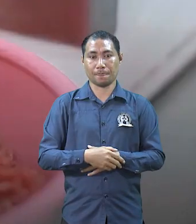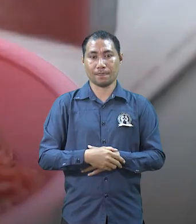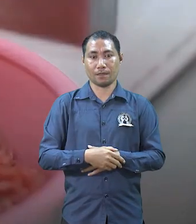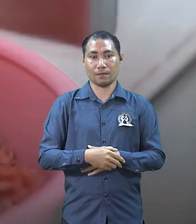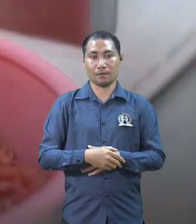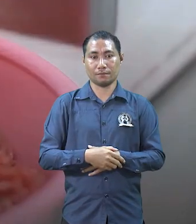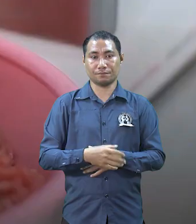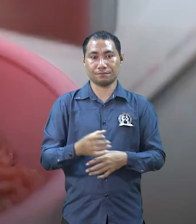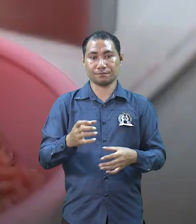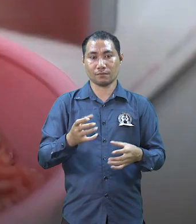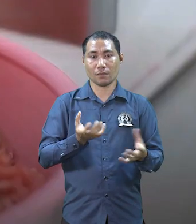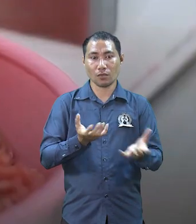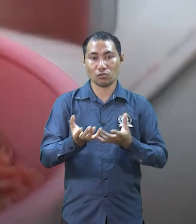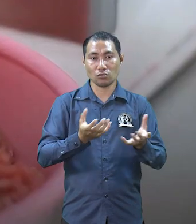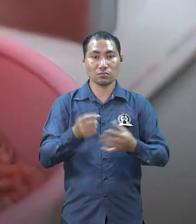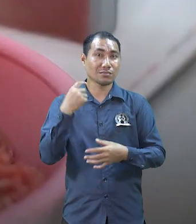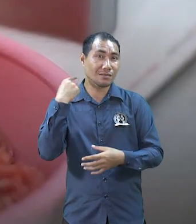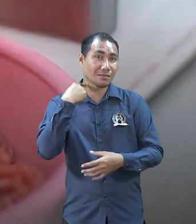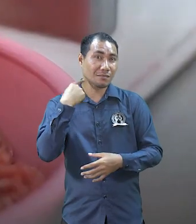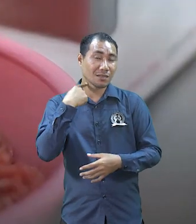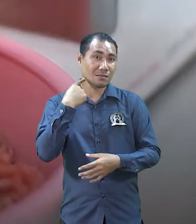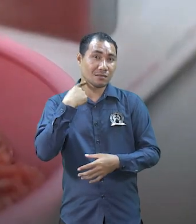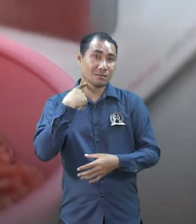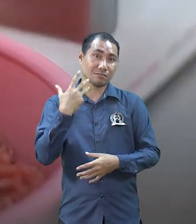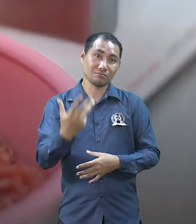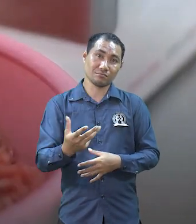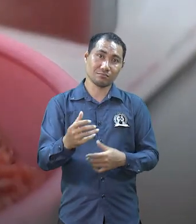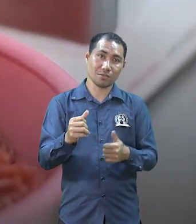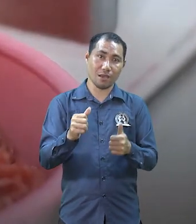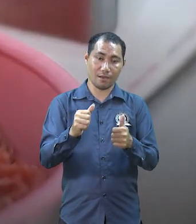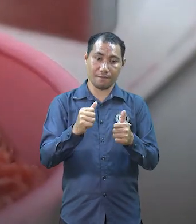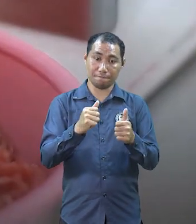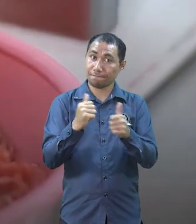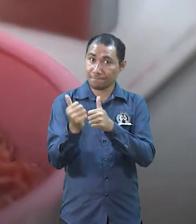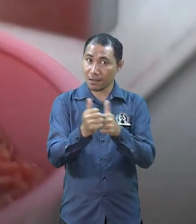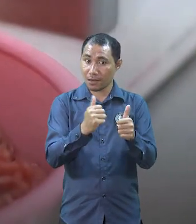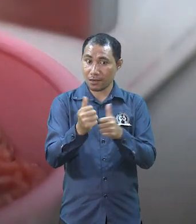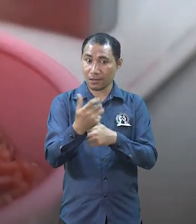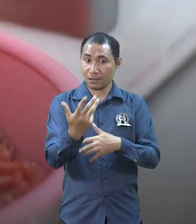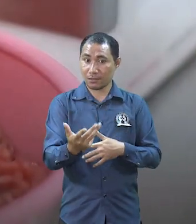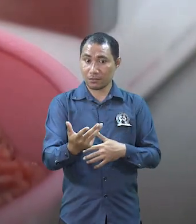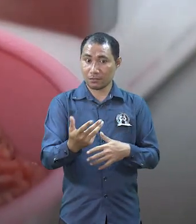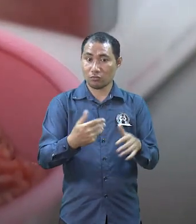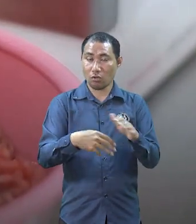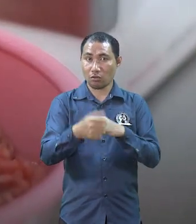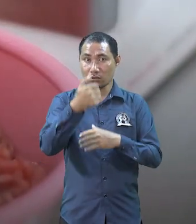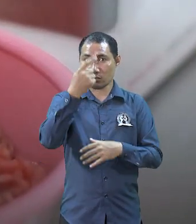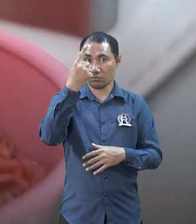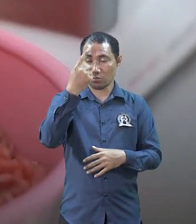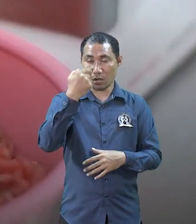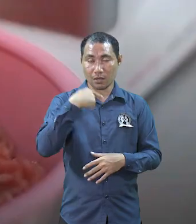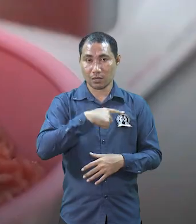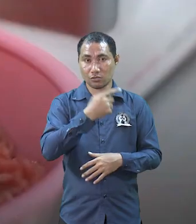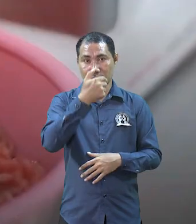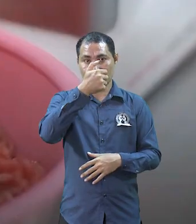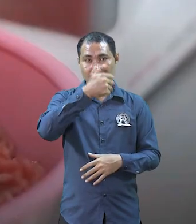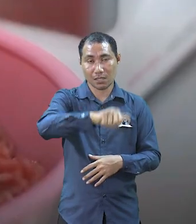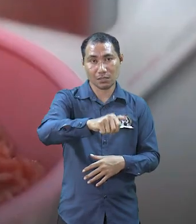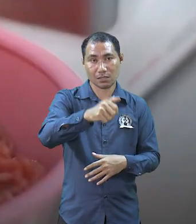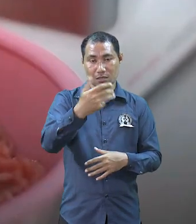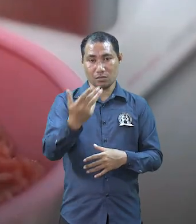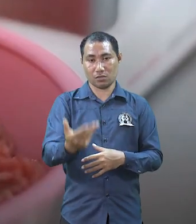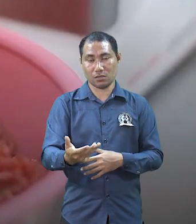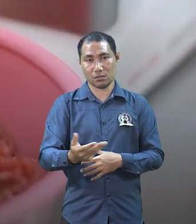Cook ground beef, veal, lamb, and pork to at least 160 degrees Fahrenheit, 71